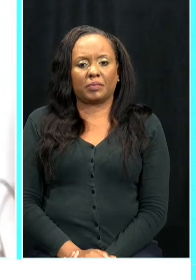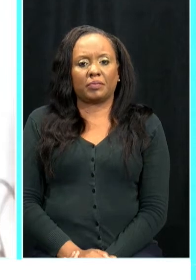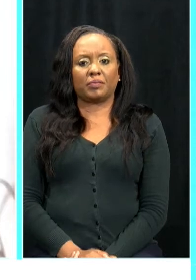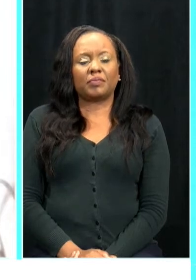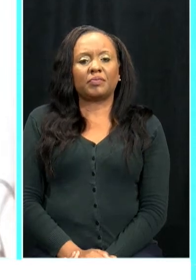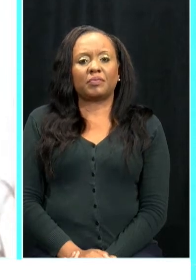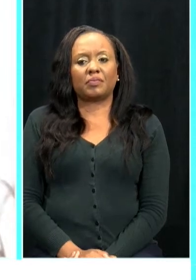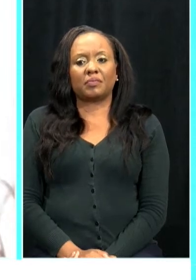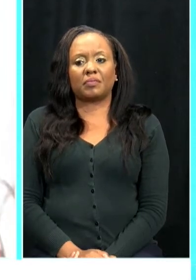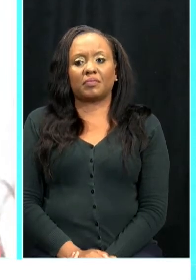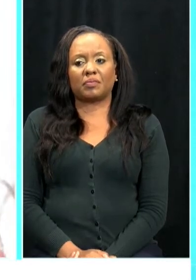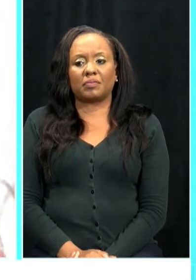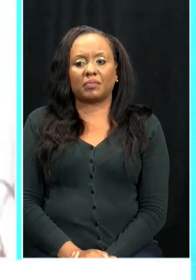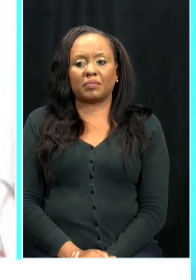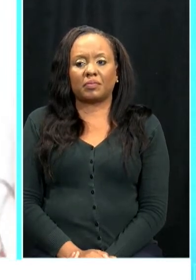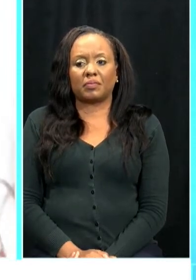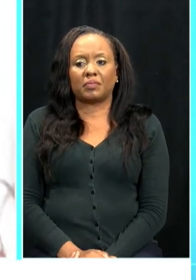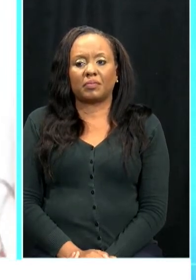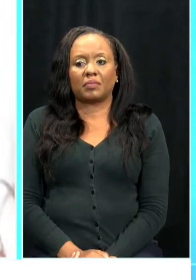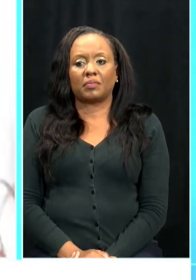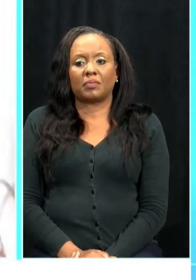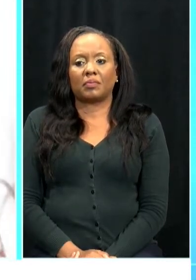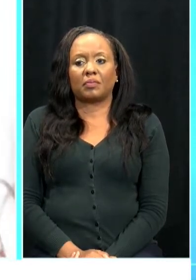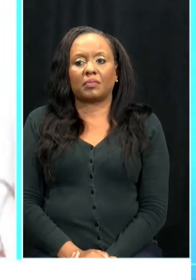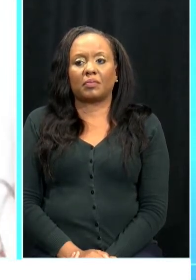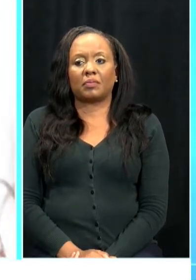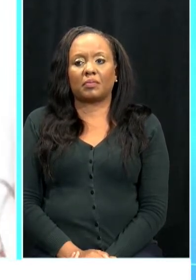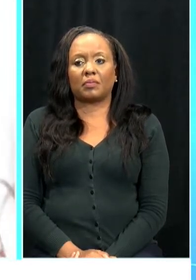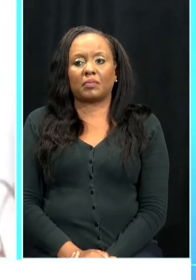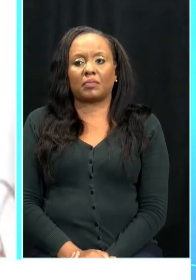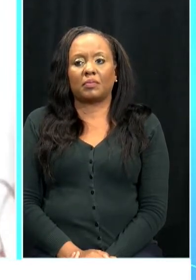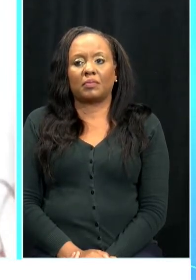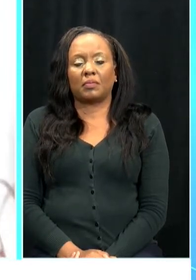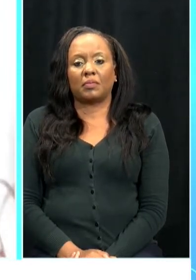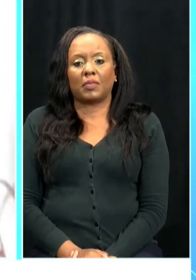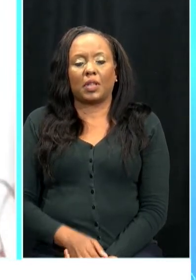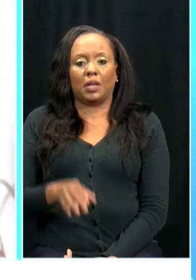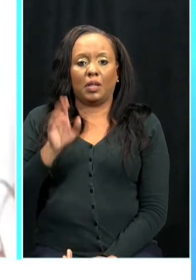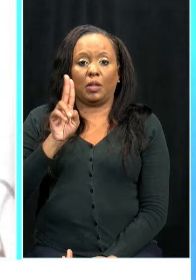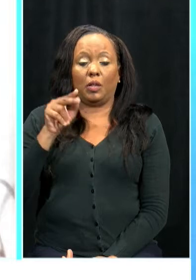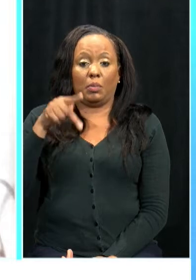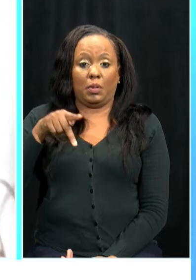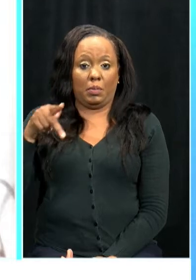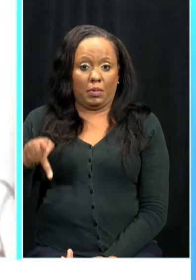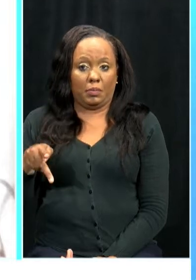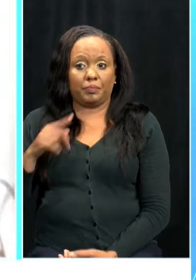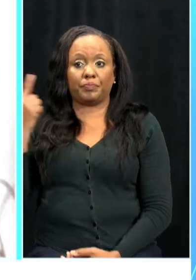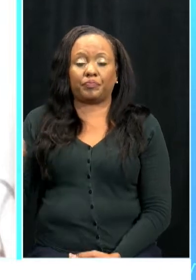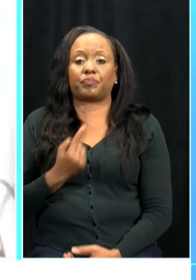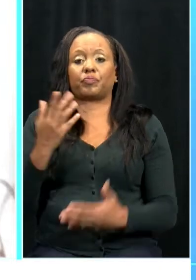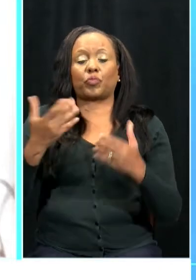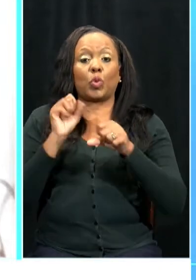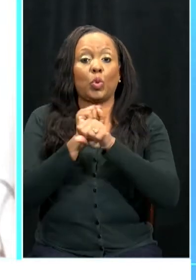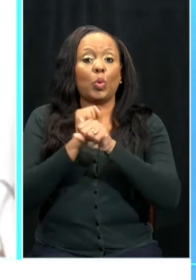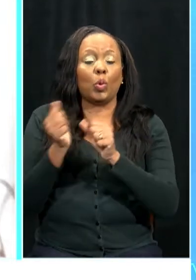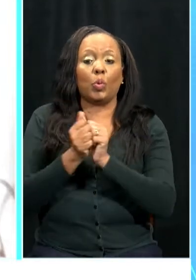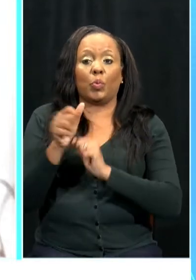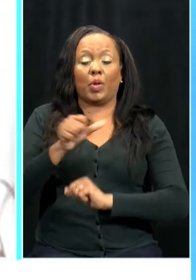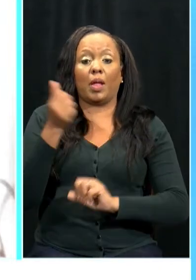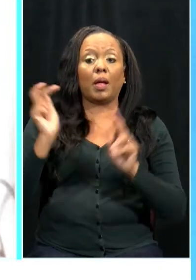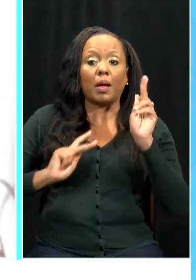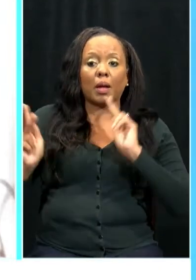our governing philosophy in the UPP is always to work with others to show that we can cooperate and